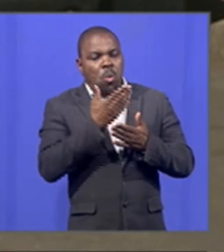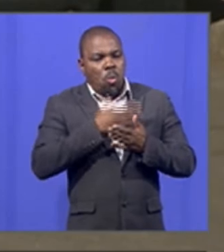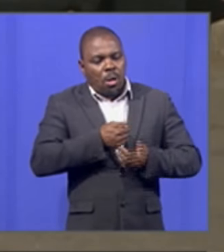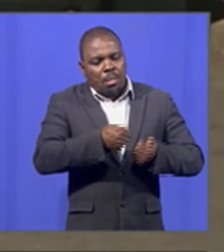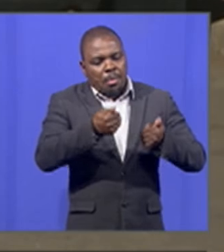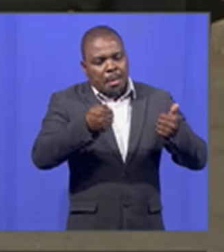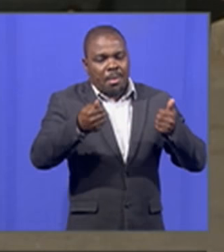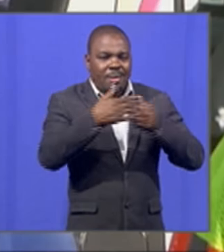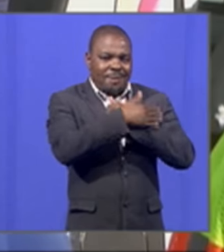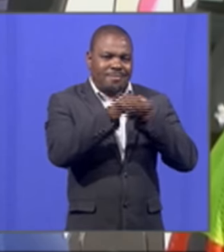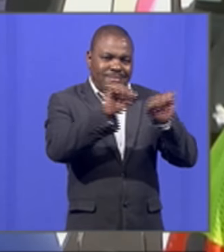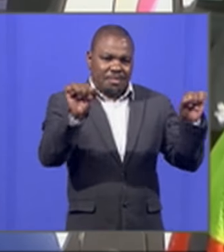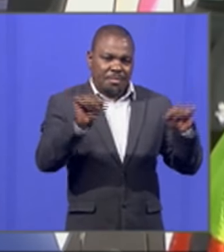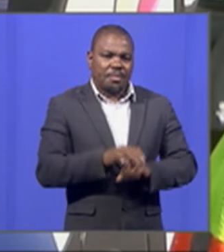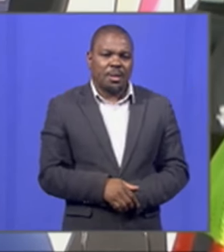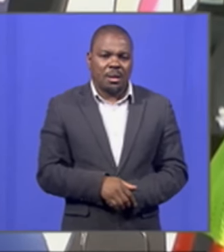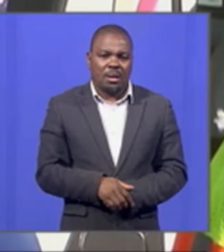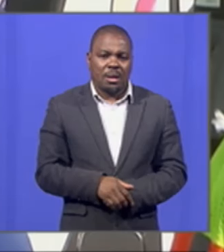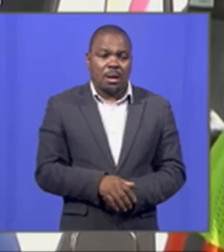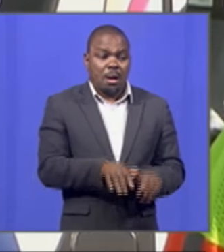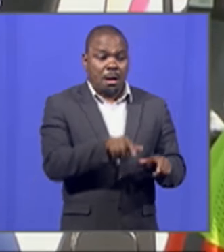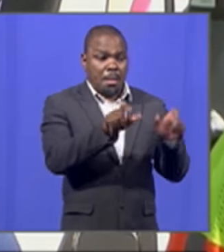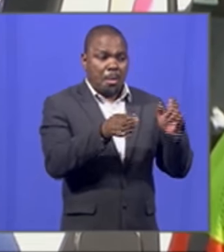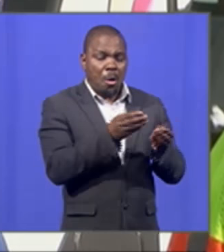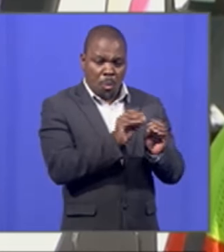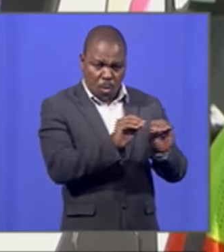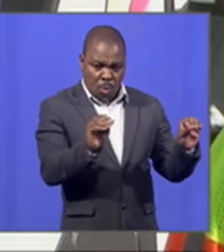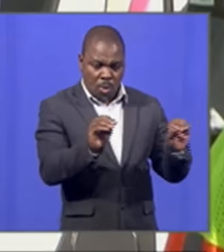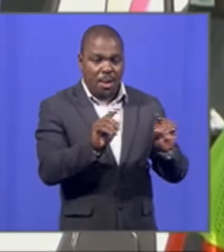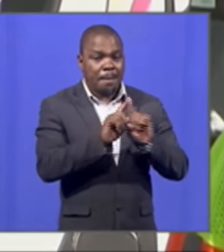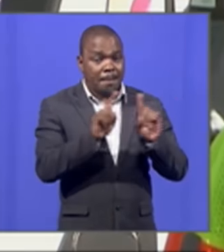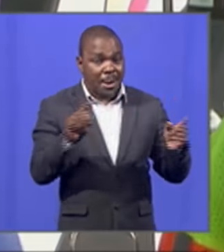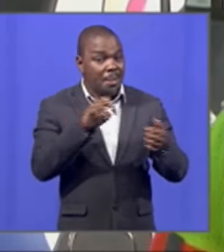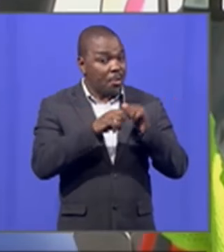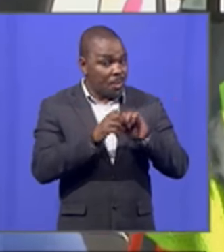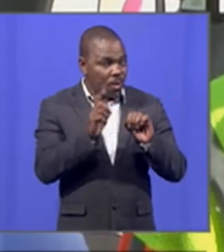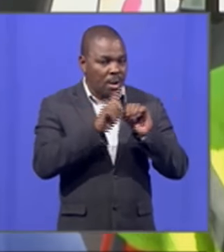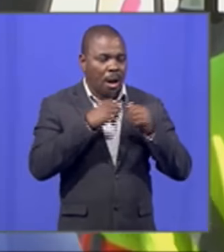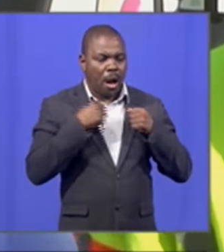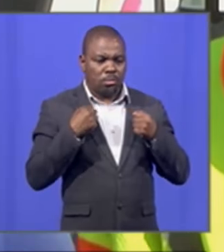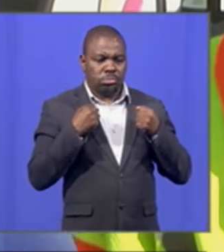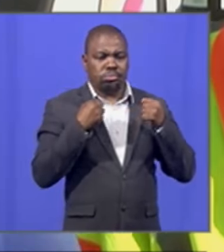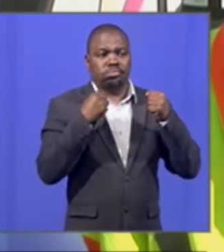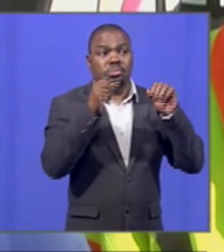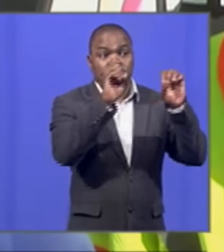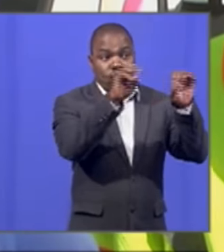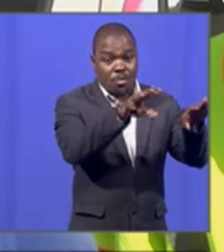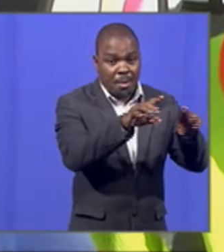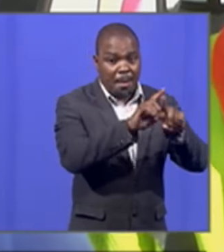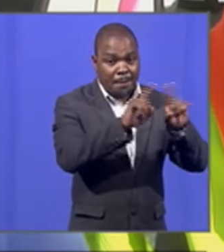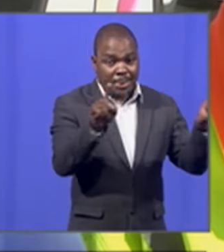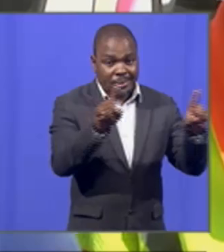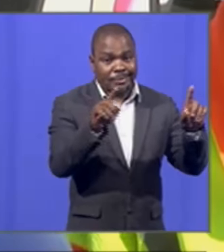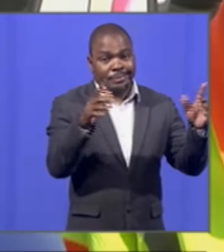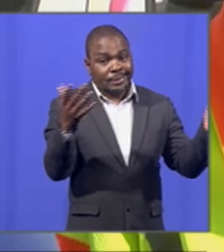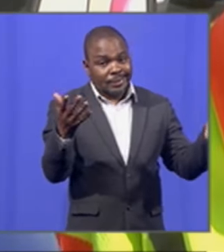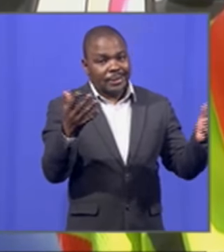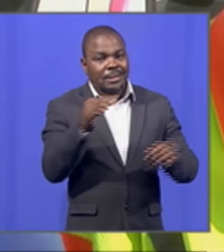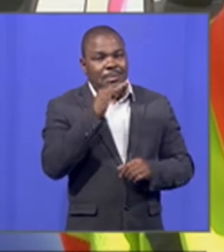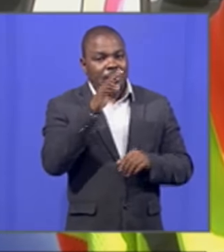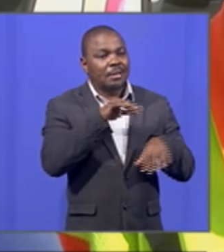dinageng tsa bone. Batho ba te khona na bothata gore ra ba isa mara ba go tla ka fa ba sa tlhole ba